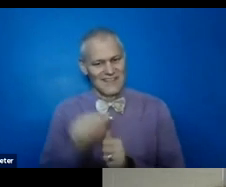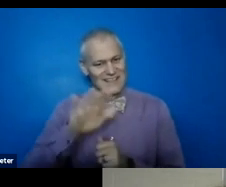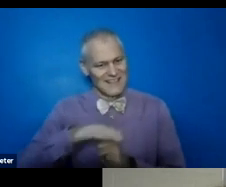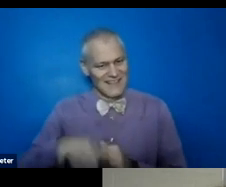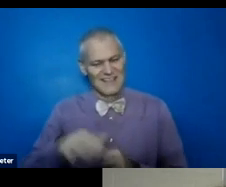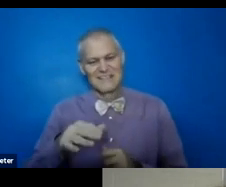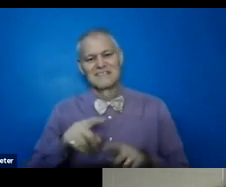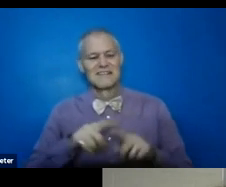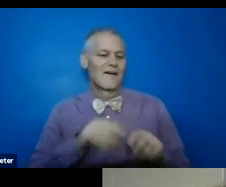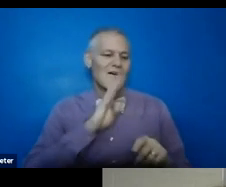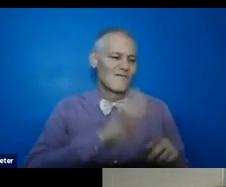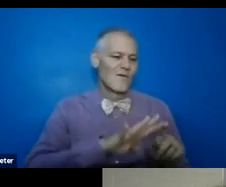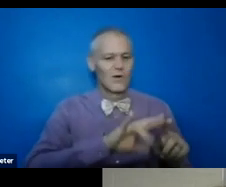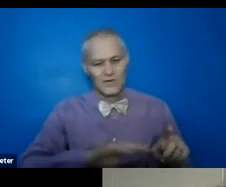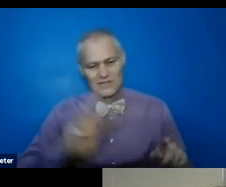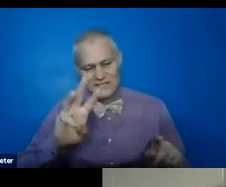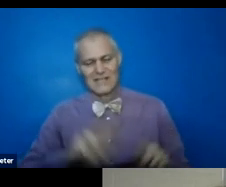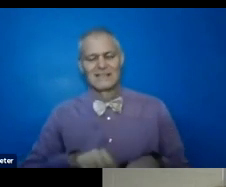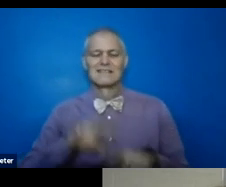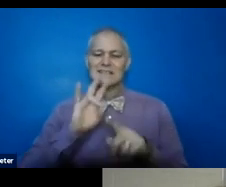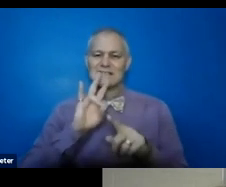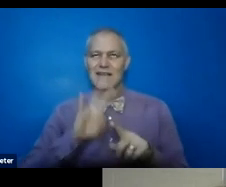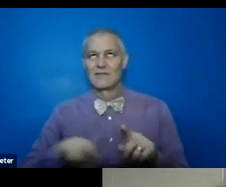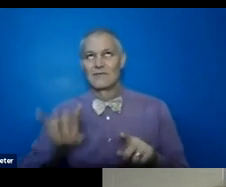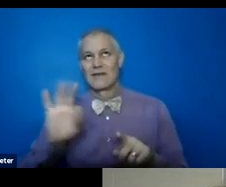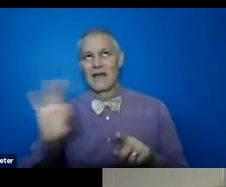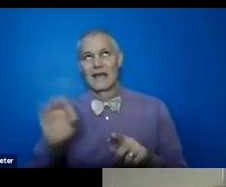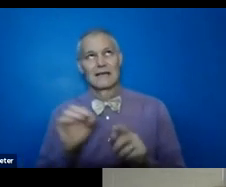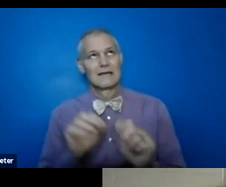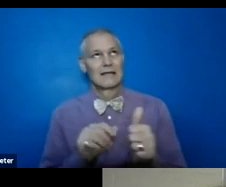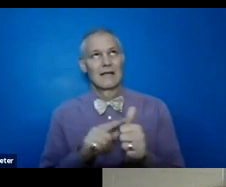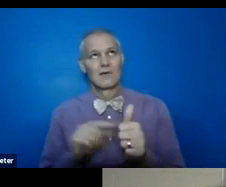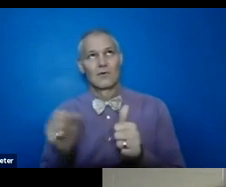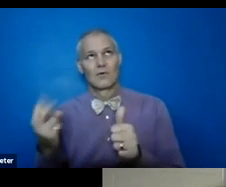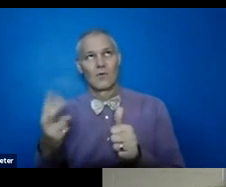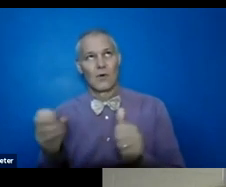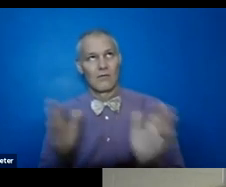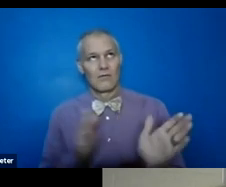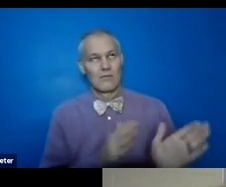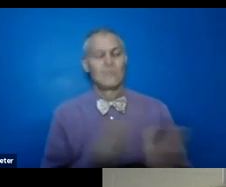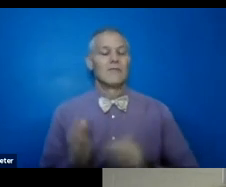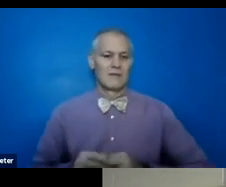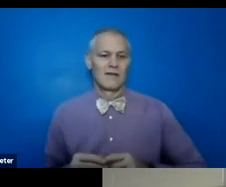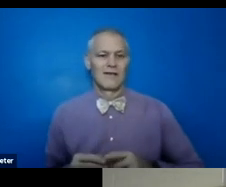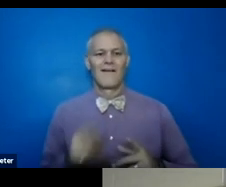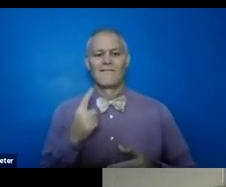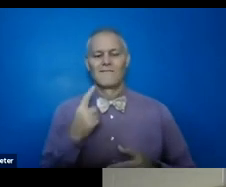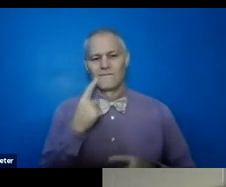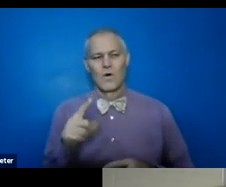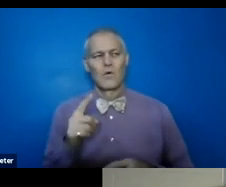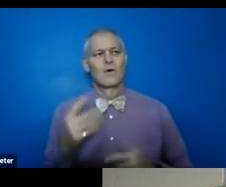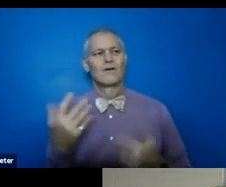age 4 to 6, 7 to 9, 10 to 12. I think that was about as old as we got. And they're just meant to be sort of